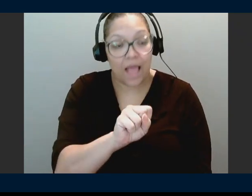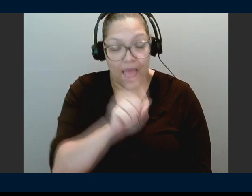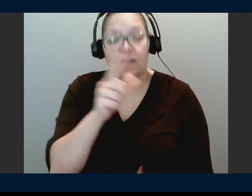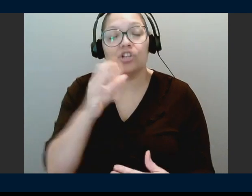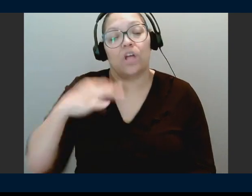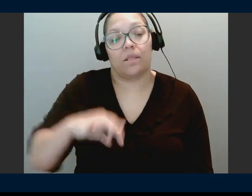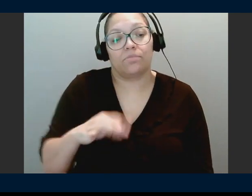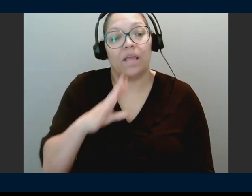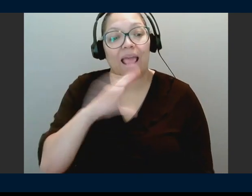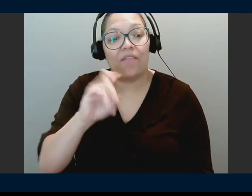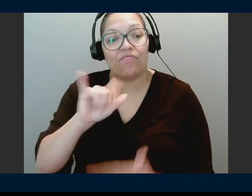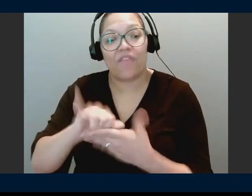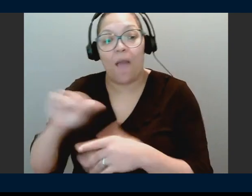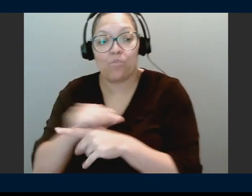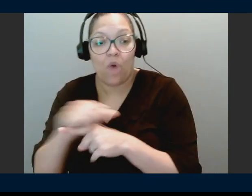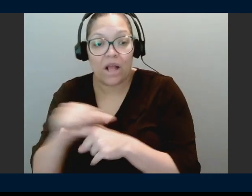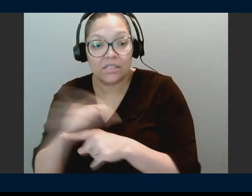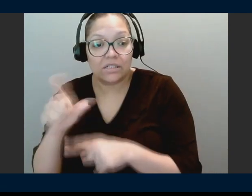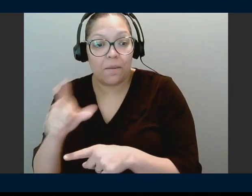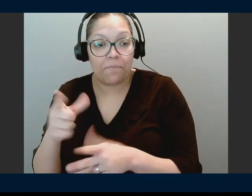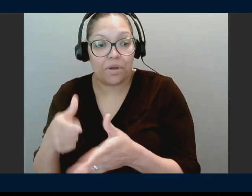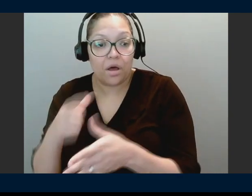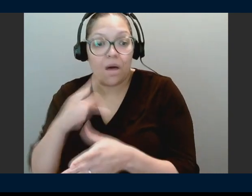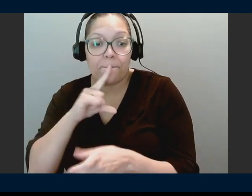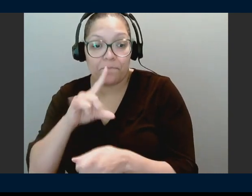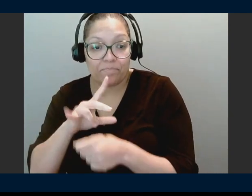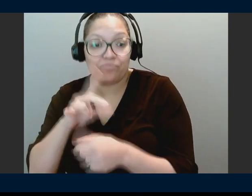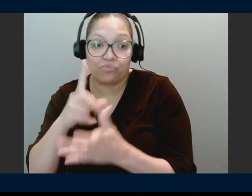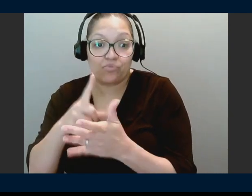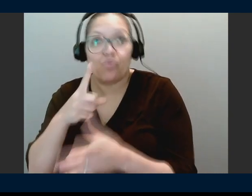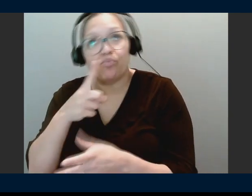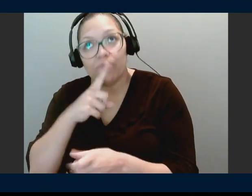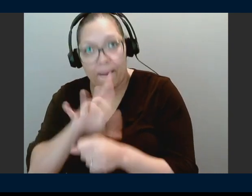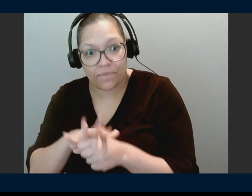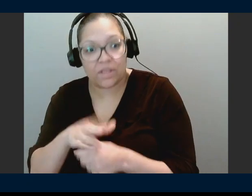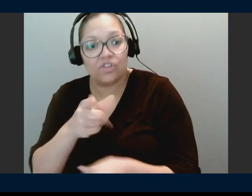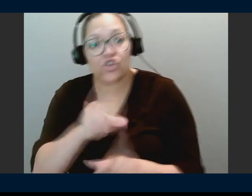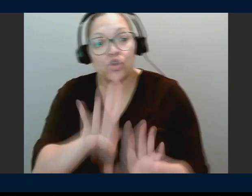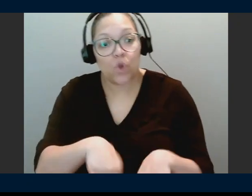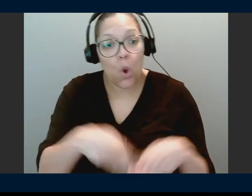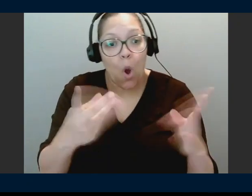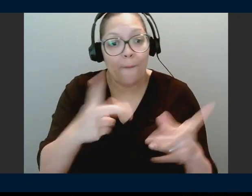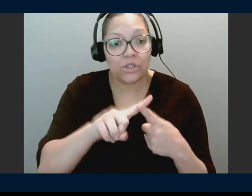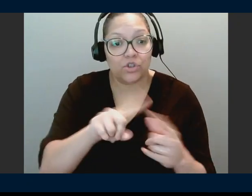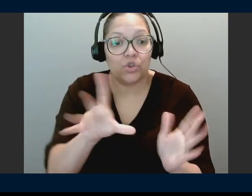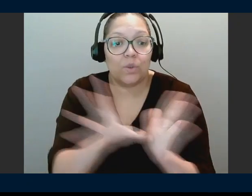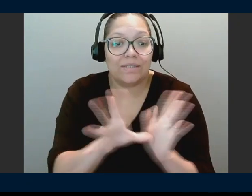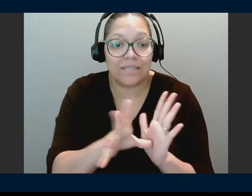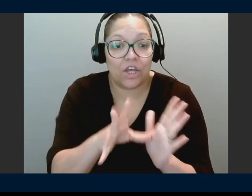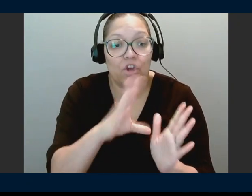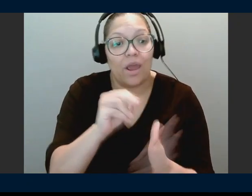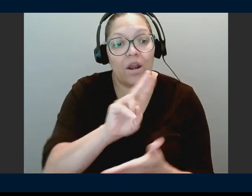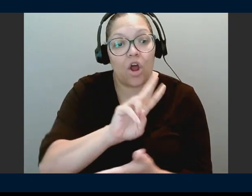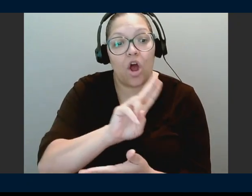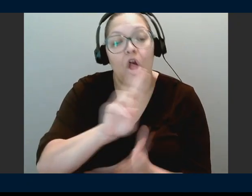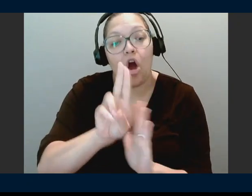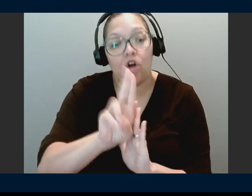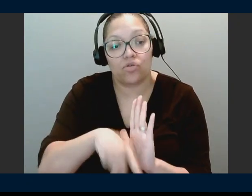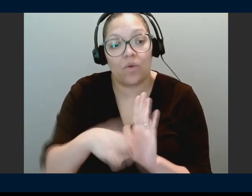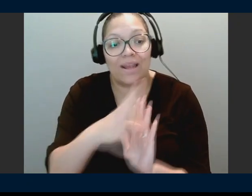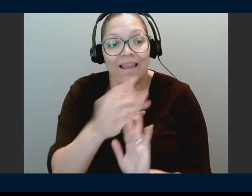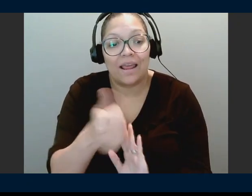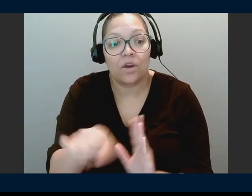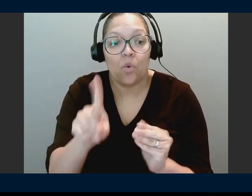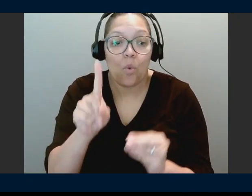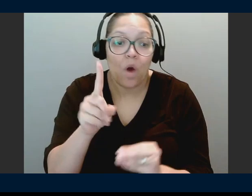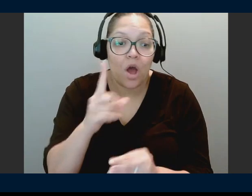practicum obligations. The SSGF is open to senior undergraduate students, first-year graduate students, and second-year graduate students, and anyone who is matriculating into